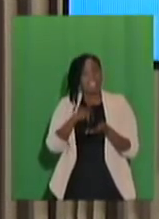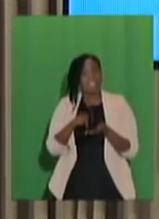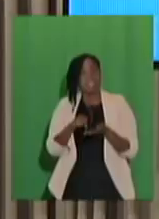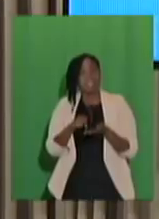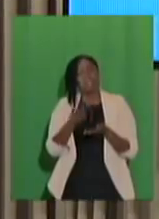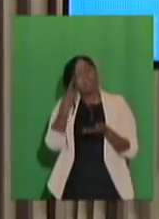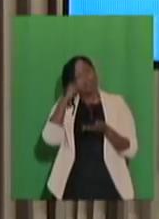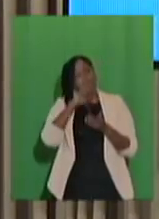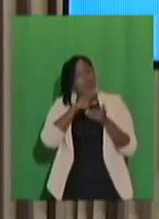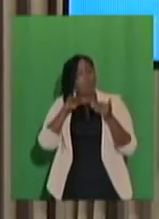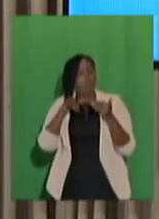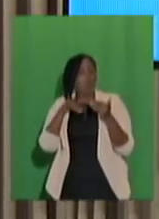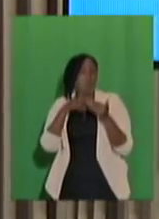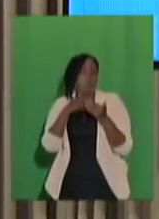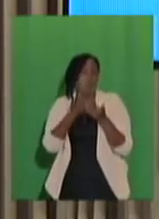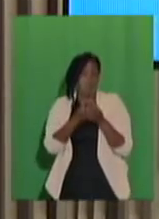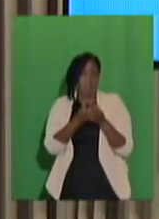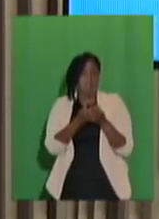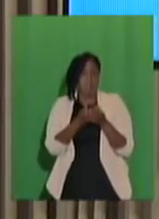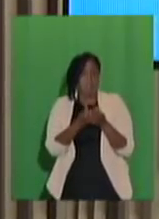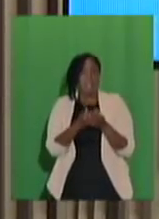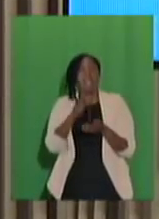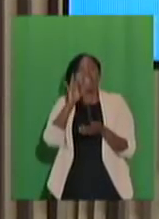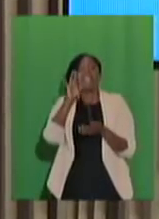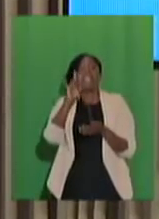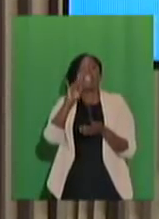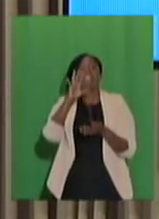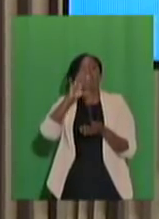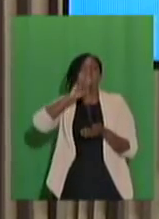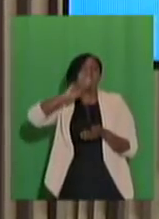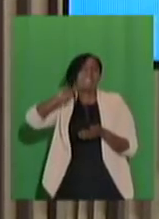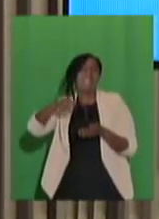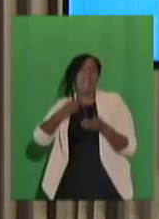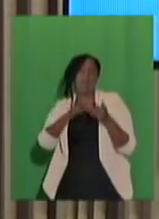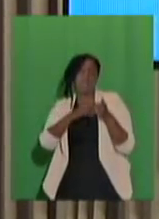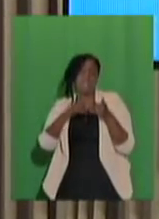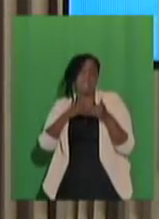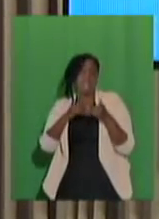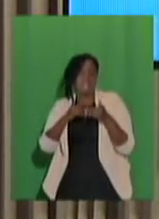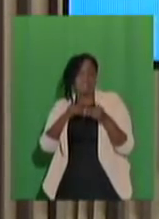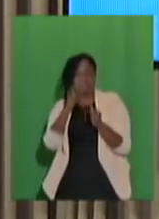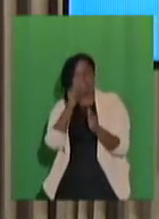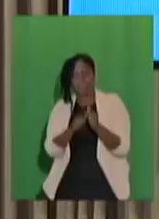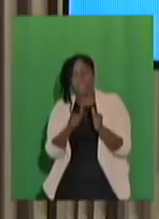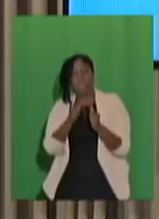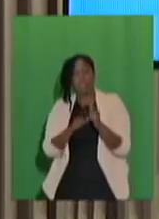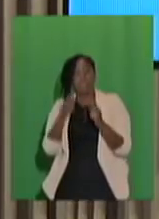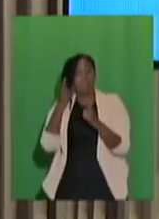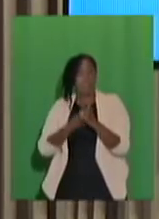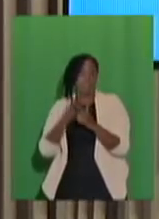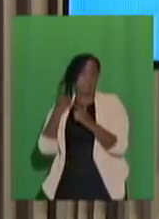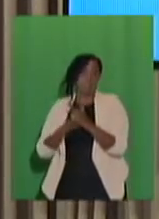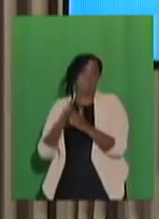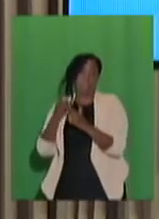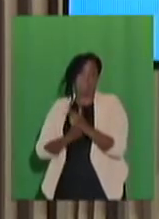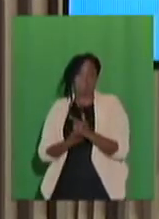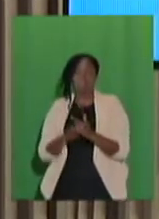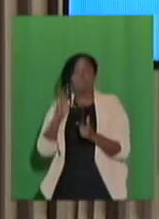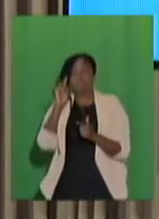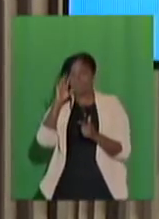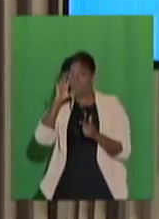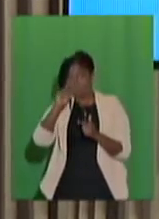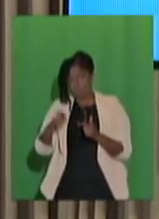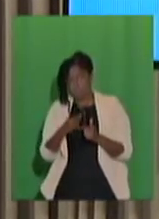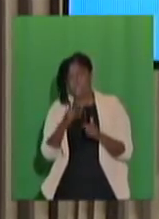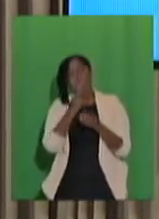passengers $85,000 per month. Some facilities are given to us free, and some we will